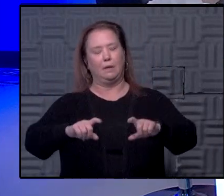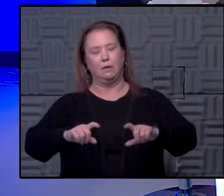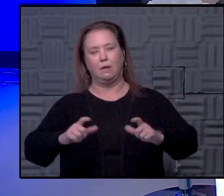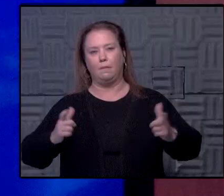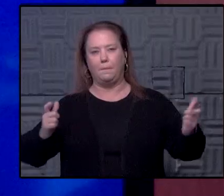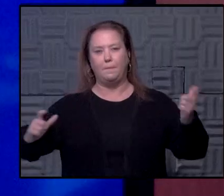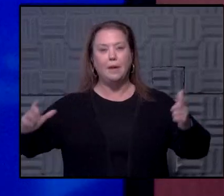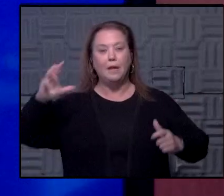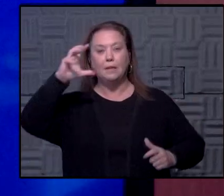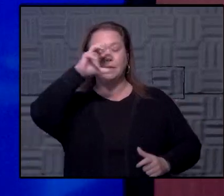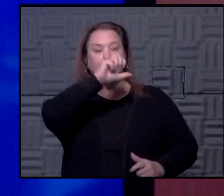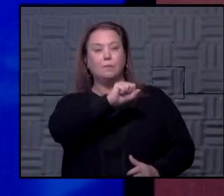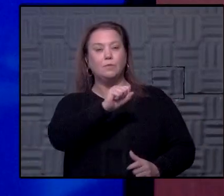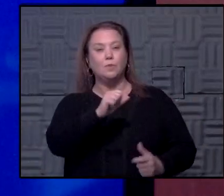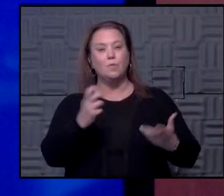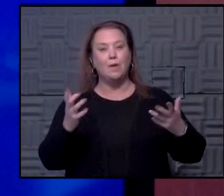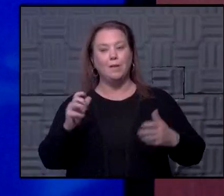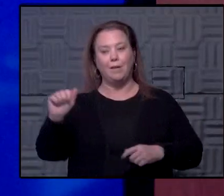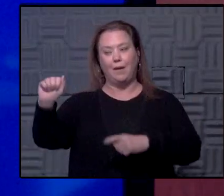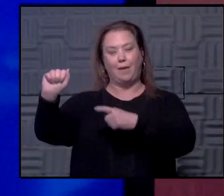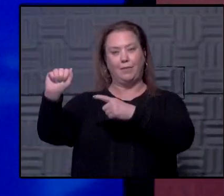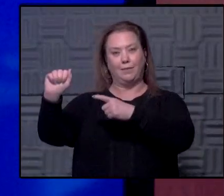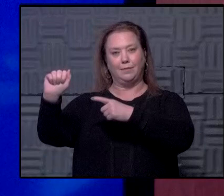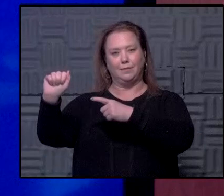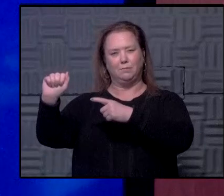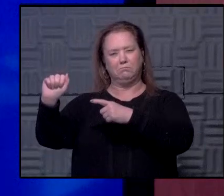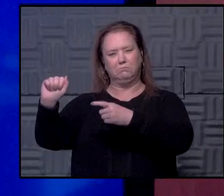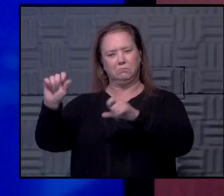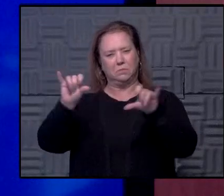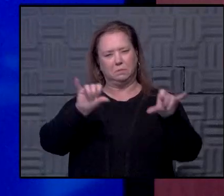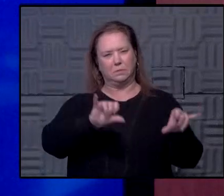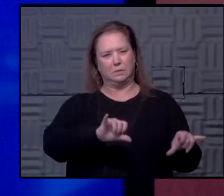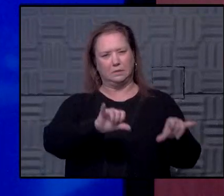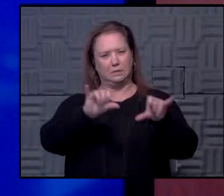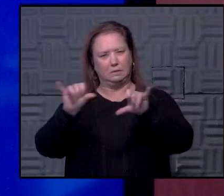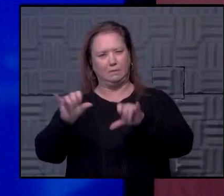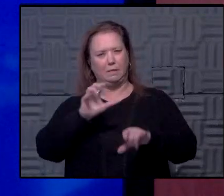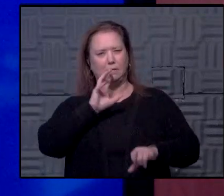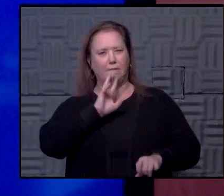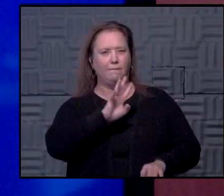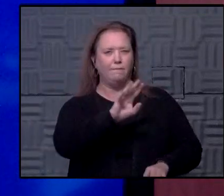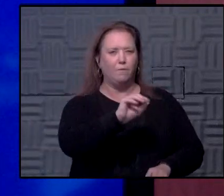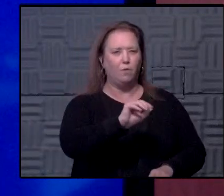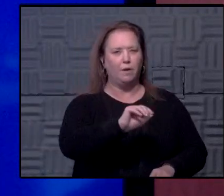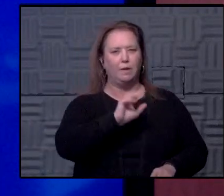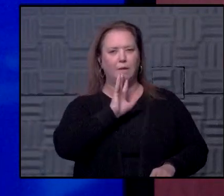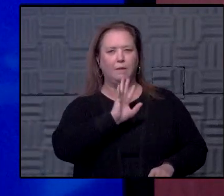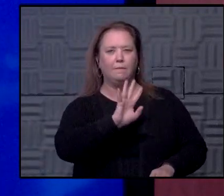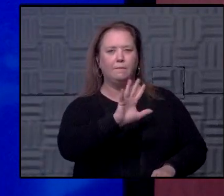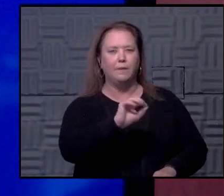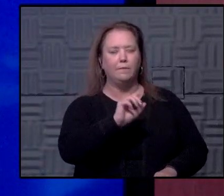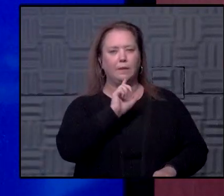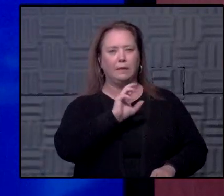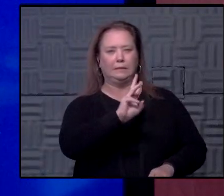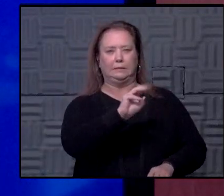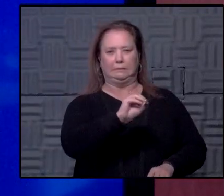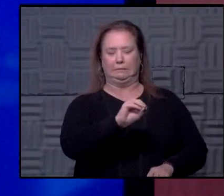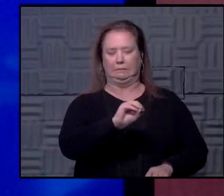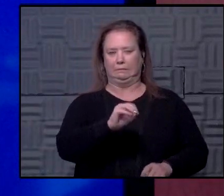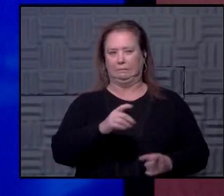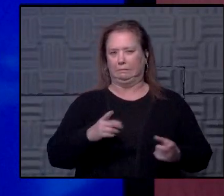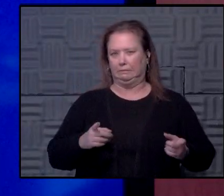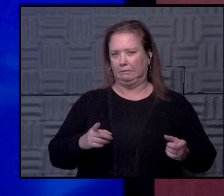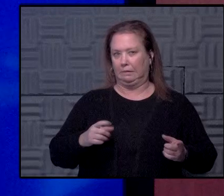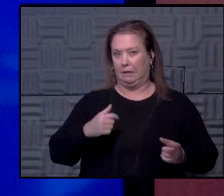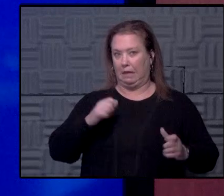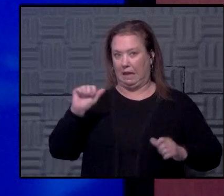assumption in that, which is that the athletes are the same as a 40-year-old, a 50-year-old, and a 60-year-old. While I consider